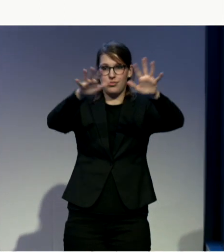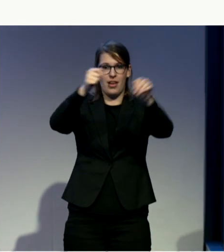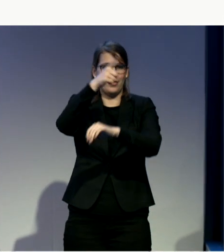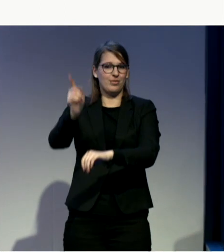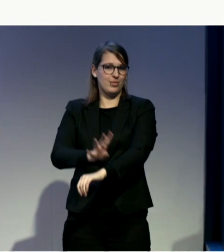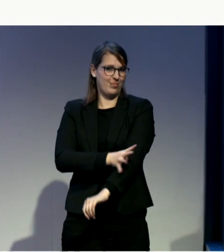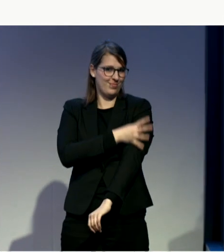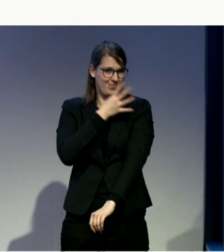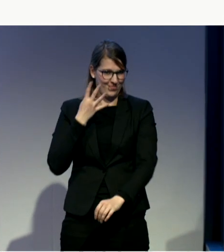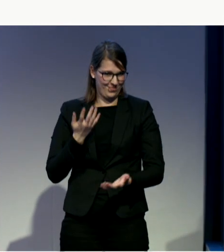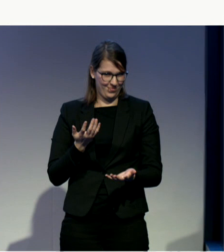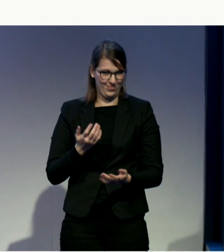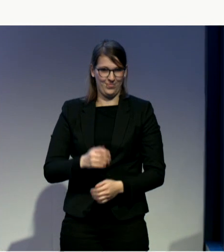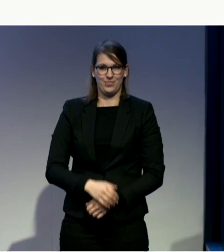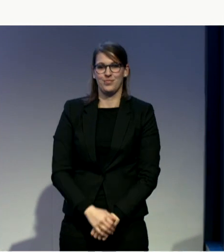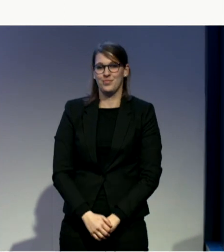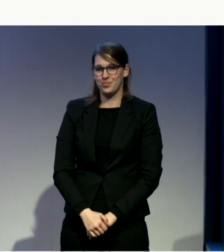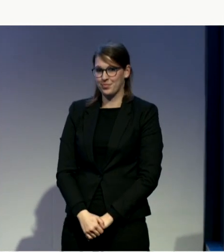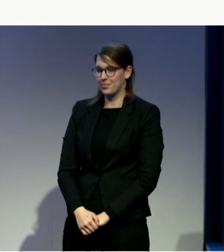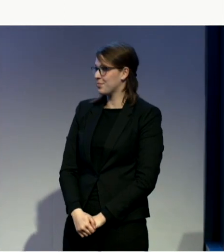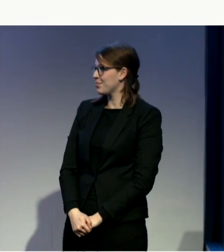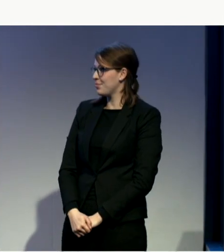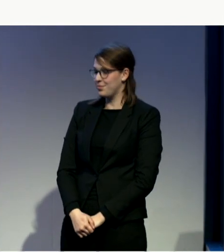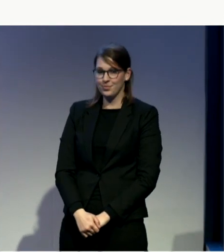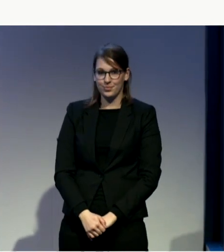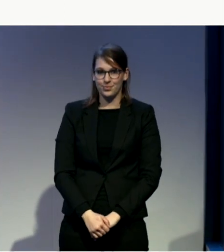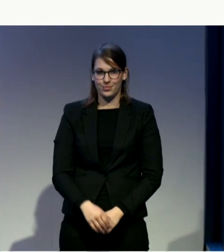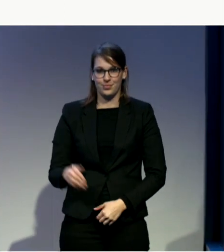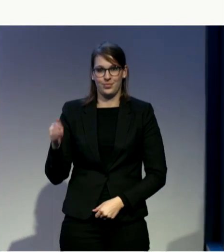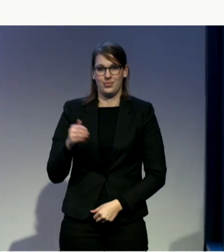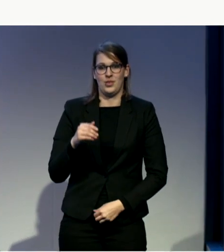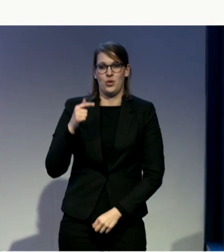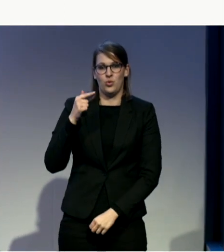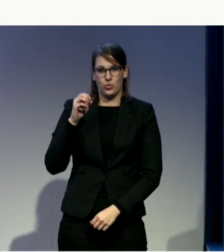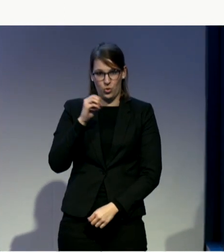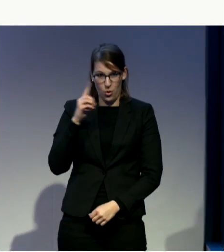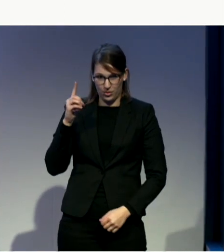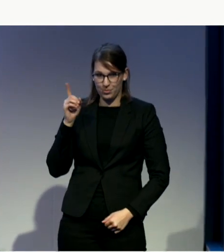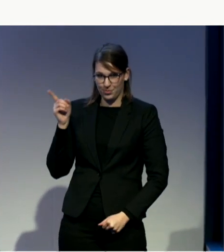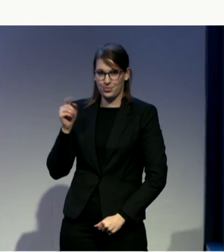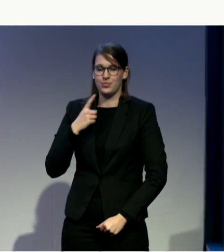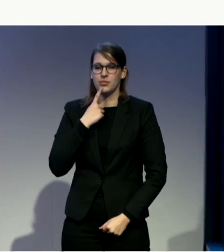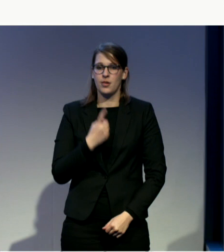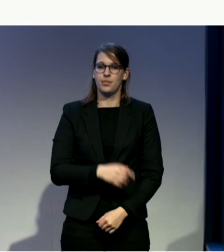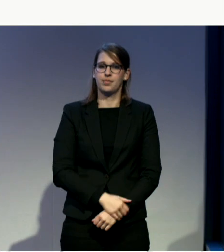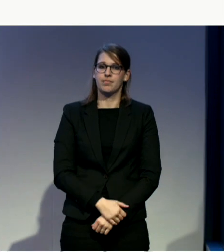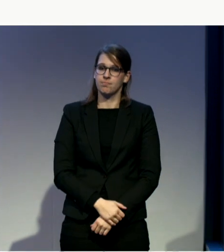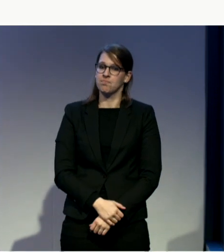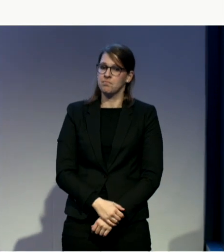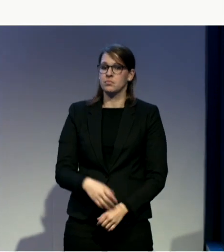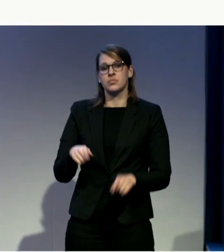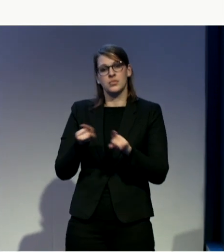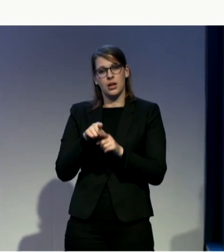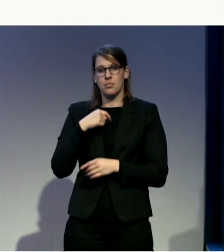film for this session, and I reflected on my cinema going. Now, I am a